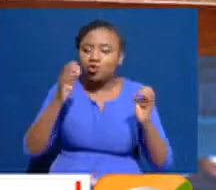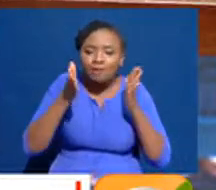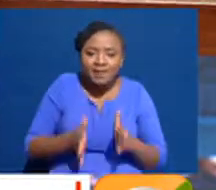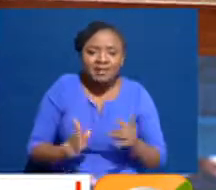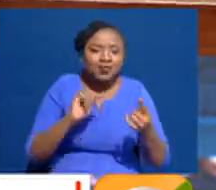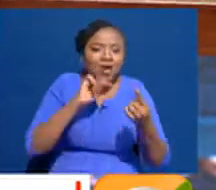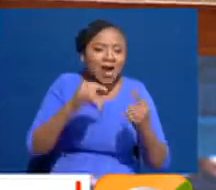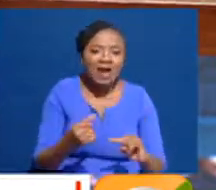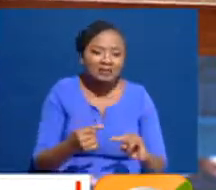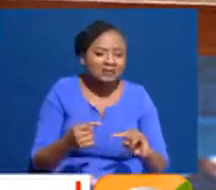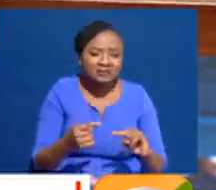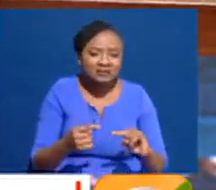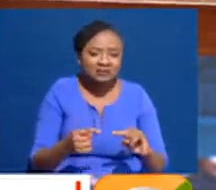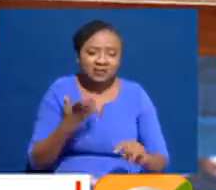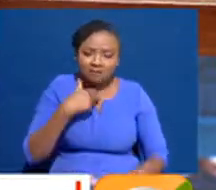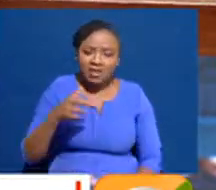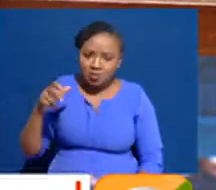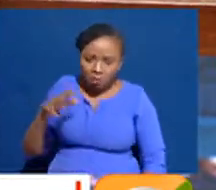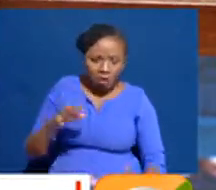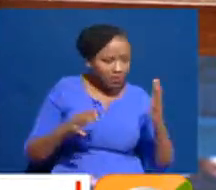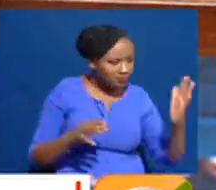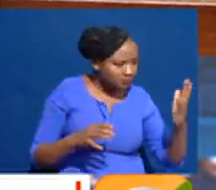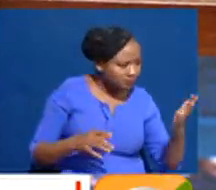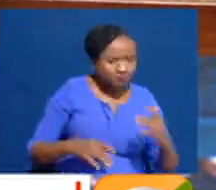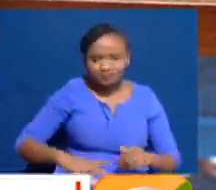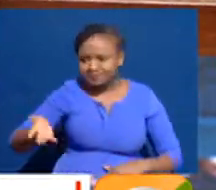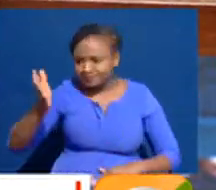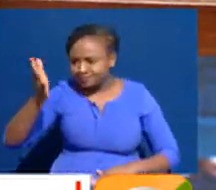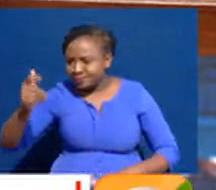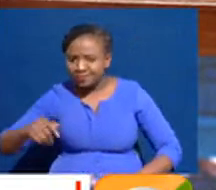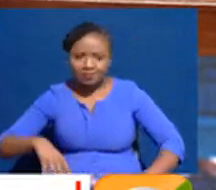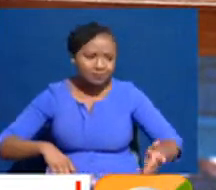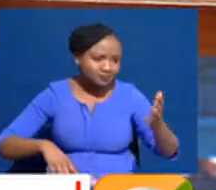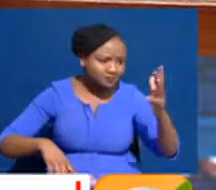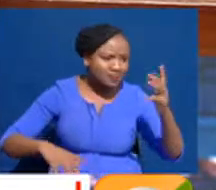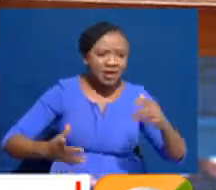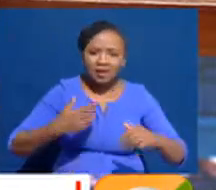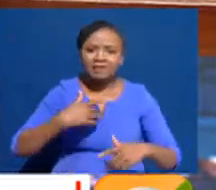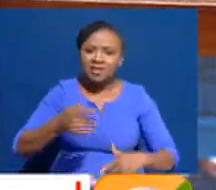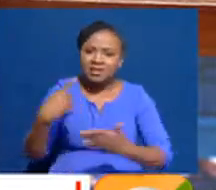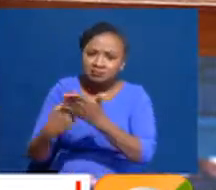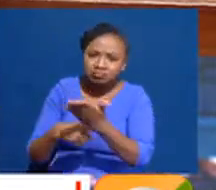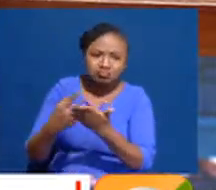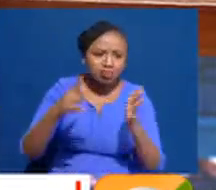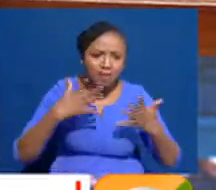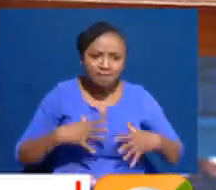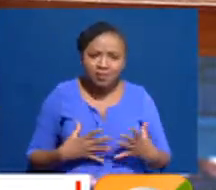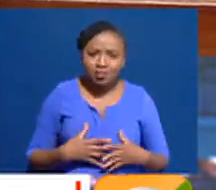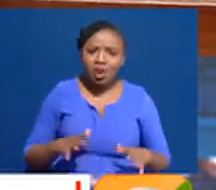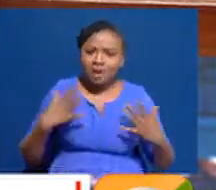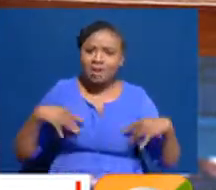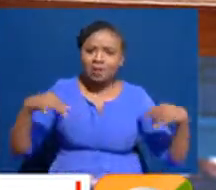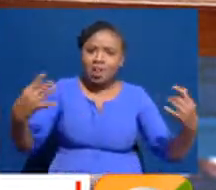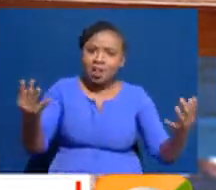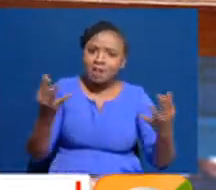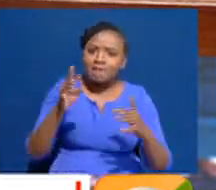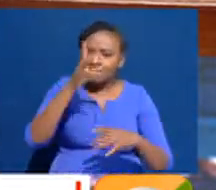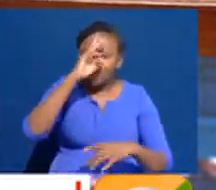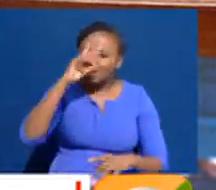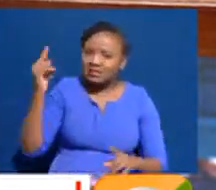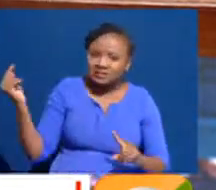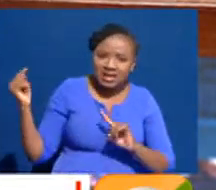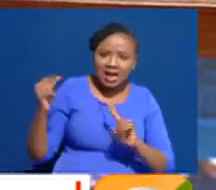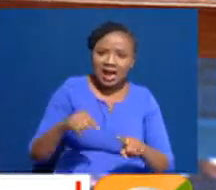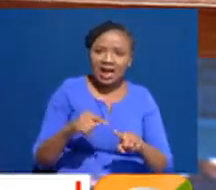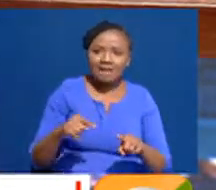the streets in Narok, talking to the people, and I was joined by hundreds of people who came in. The police came in and escorted me